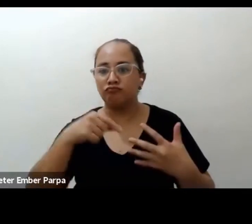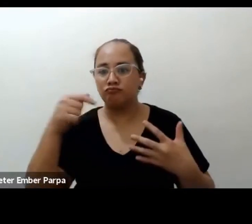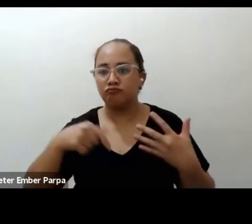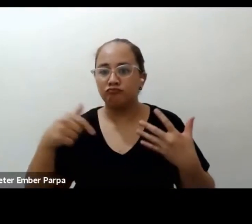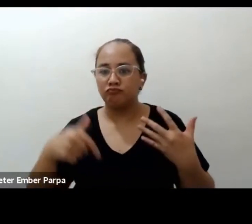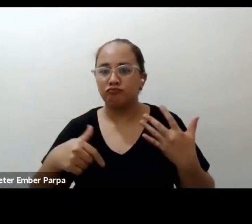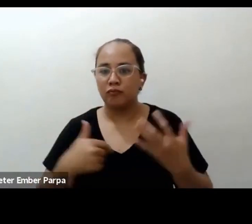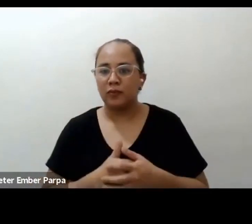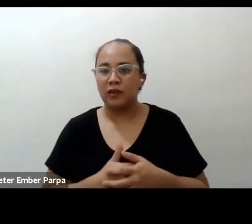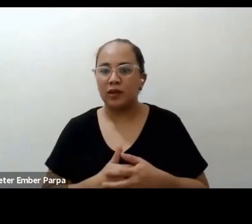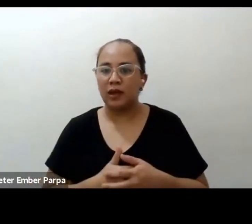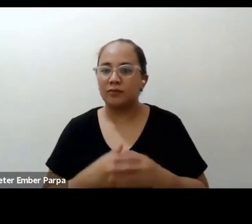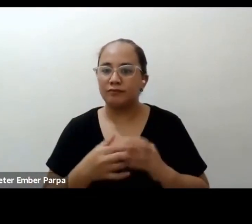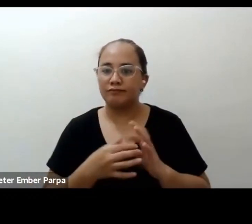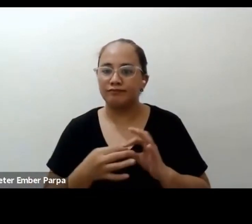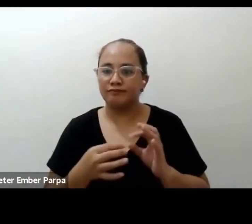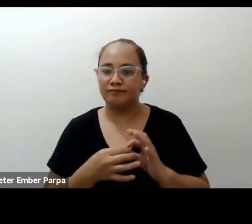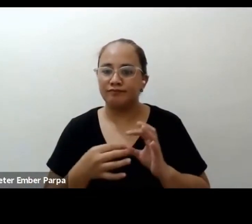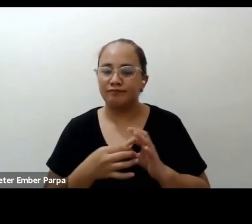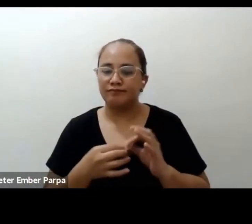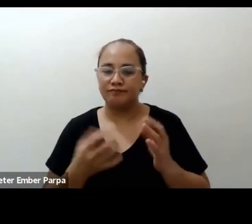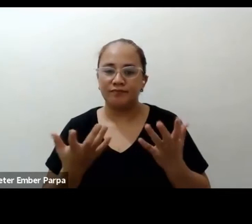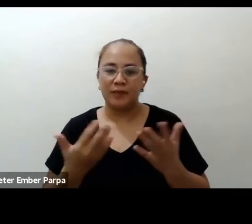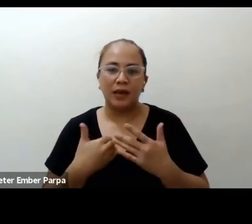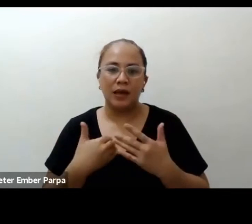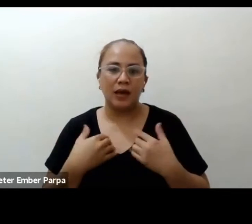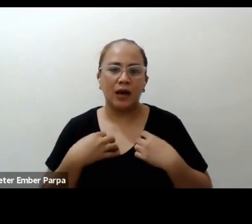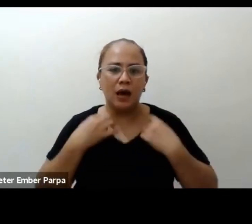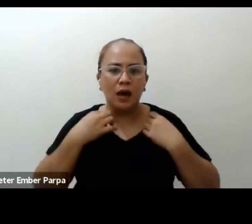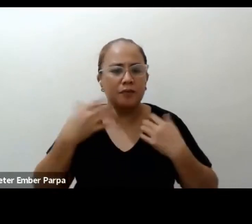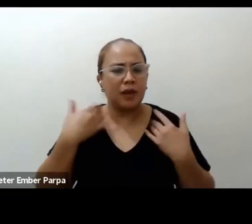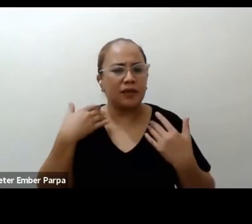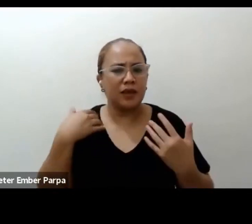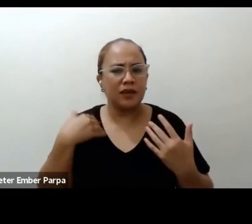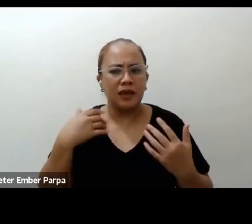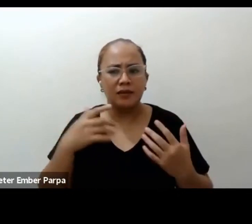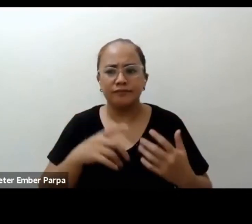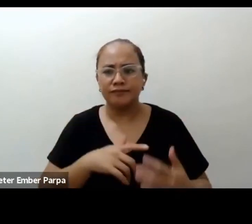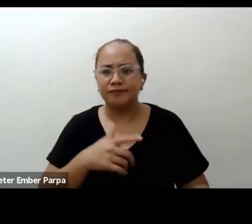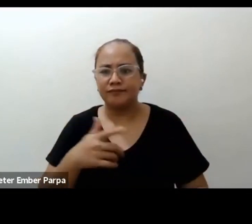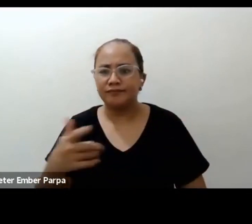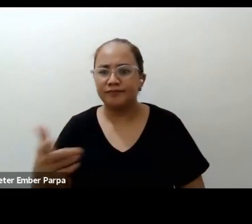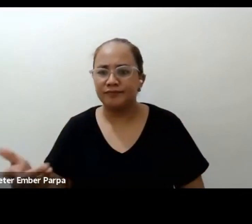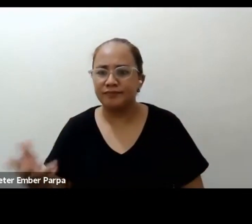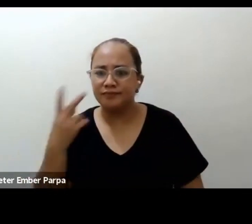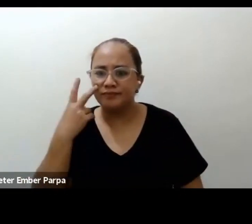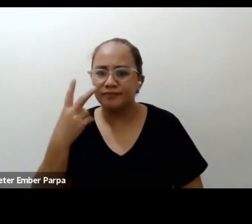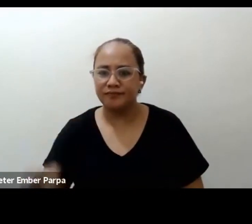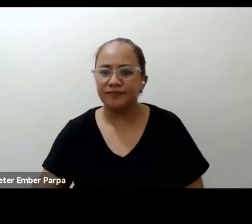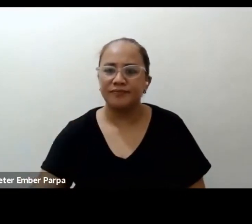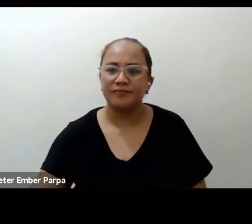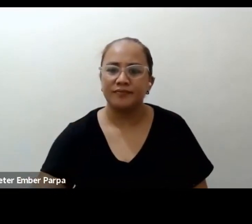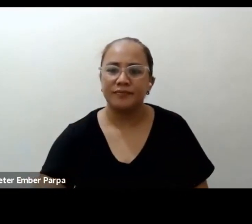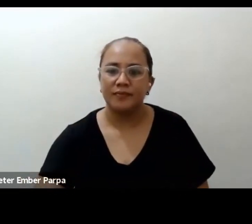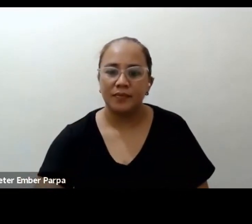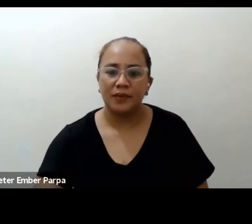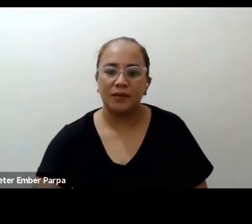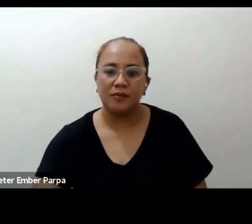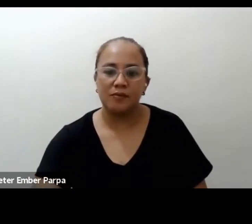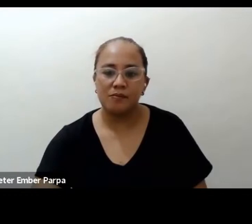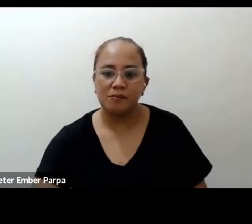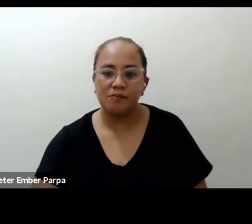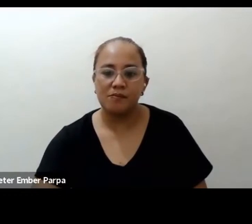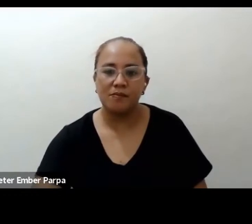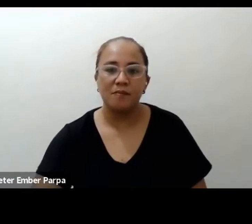be, and comments nga, no? Parang may trend kasi dito na the big picture, no? Which will